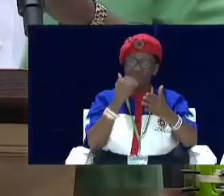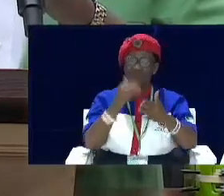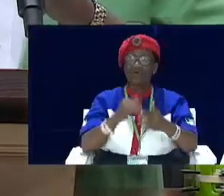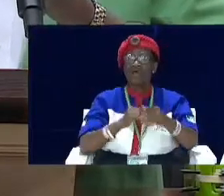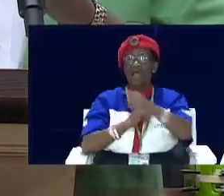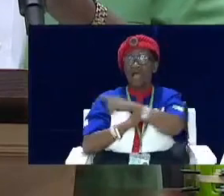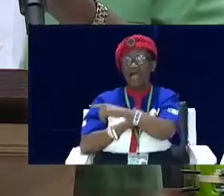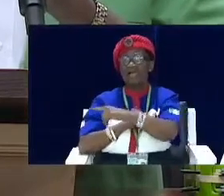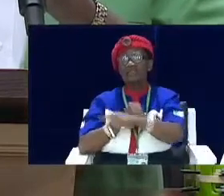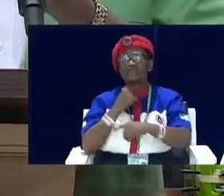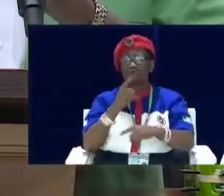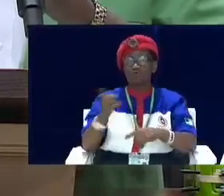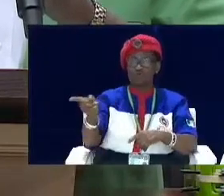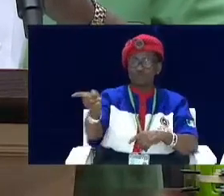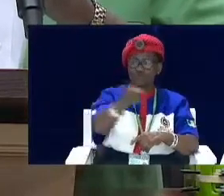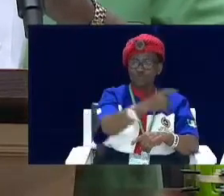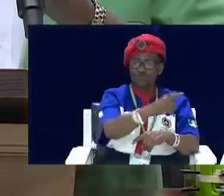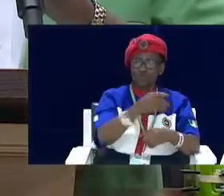before. One